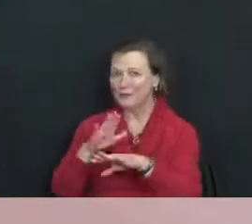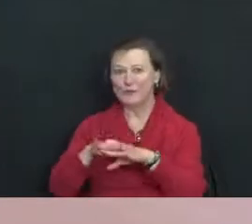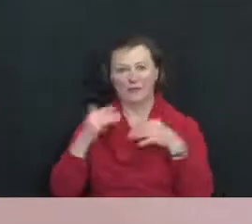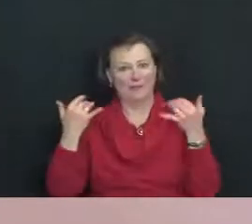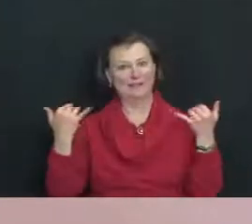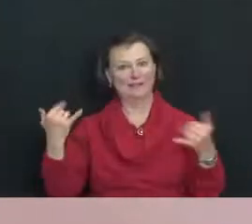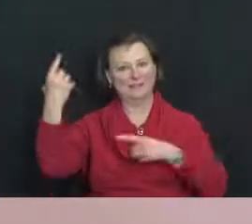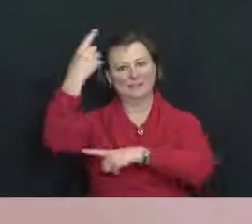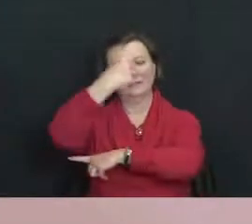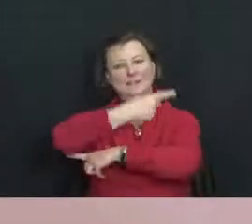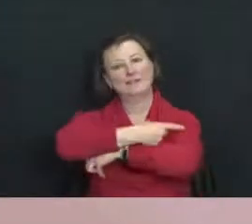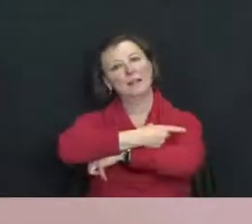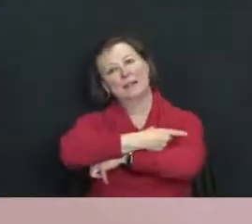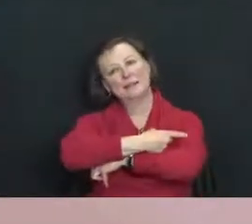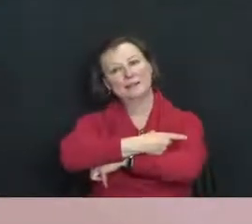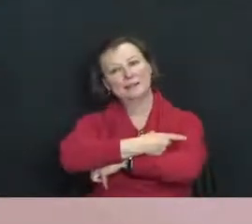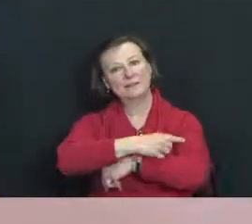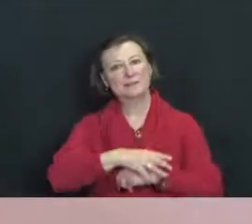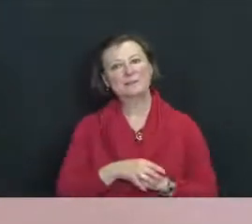day.